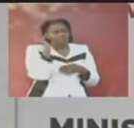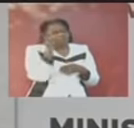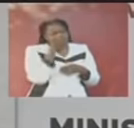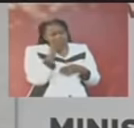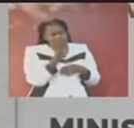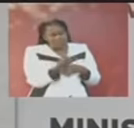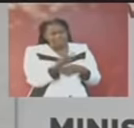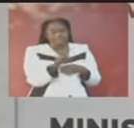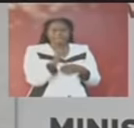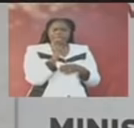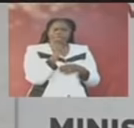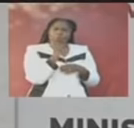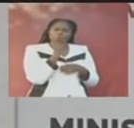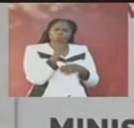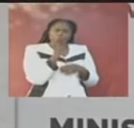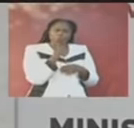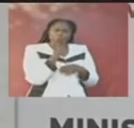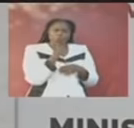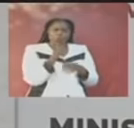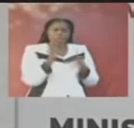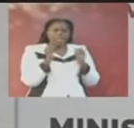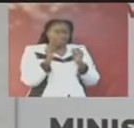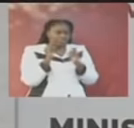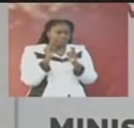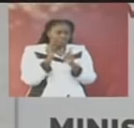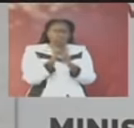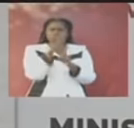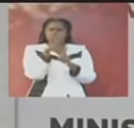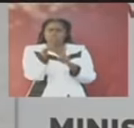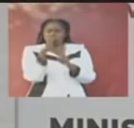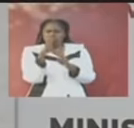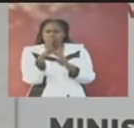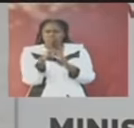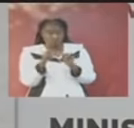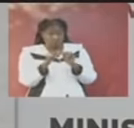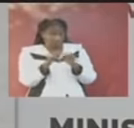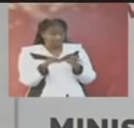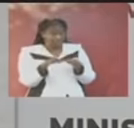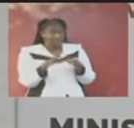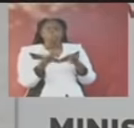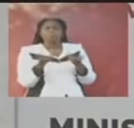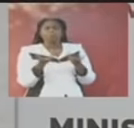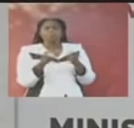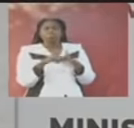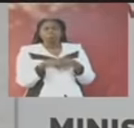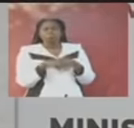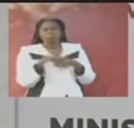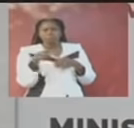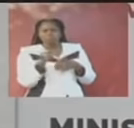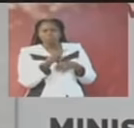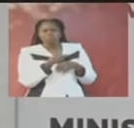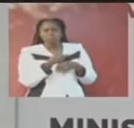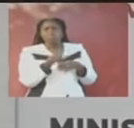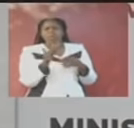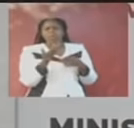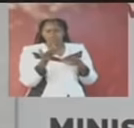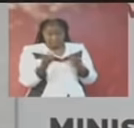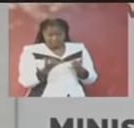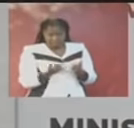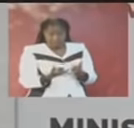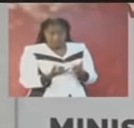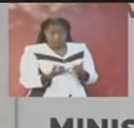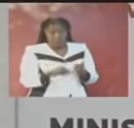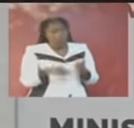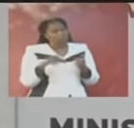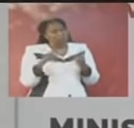community. But the examination, the exploration of the data doesn't stop there. Once we have reached to a point where